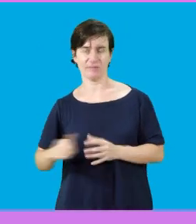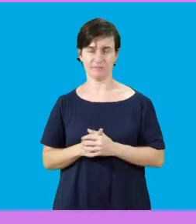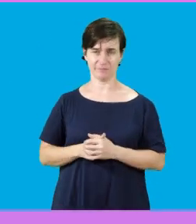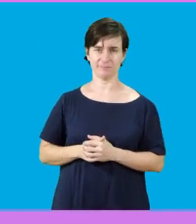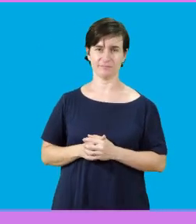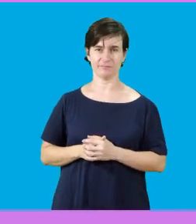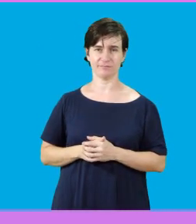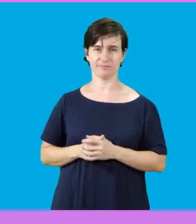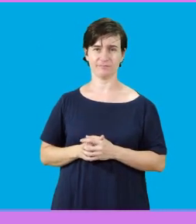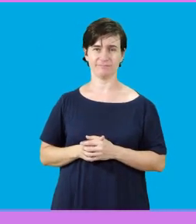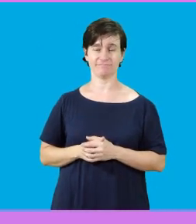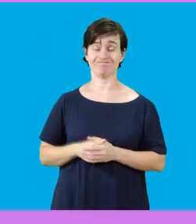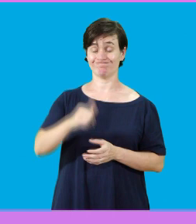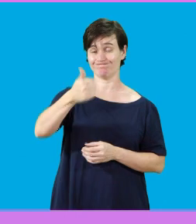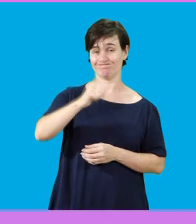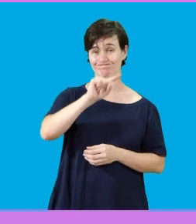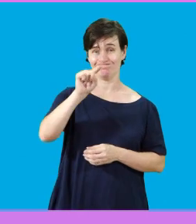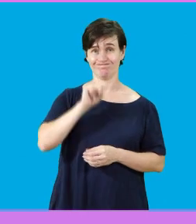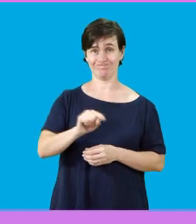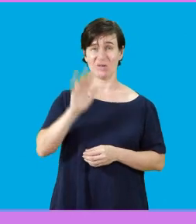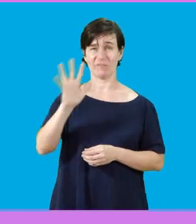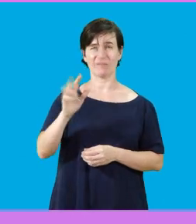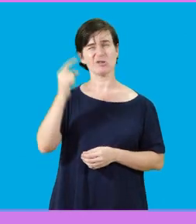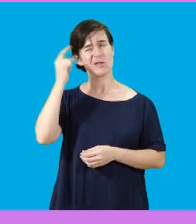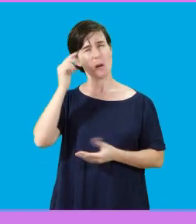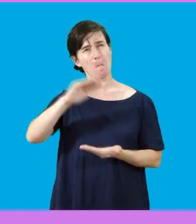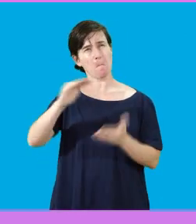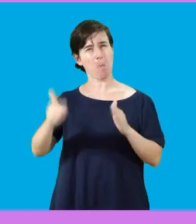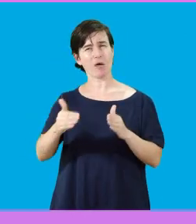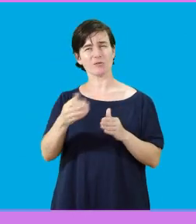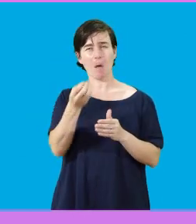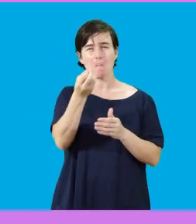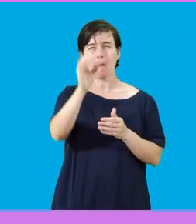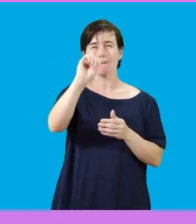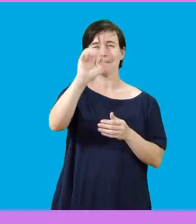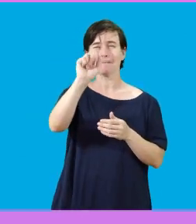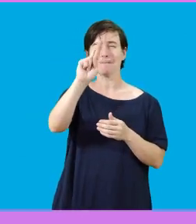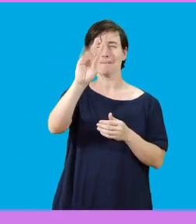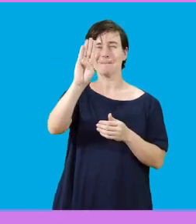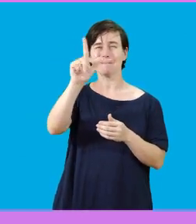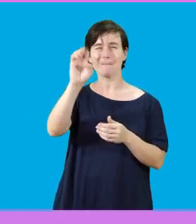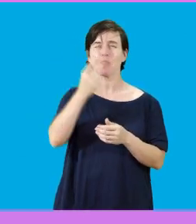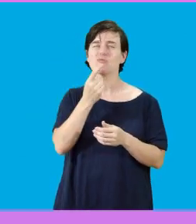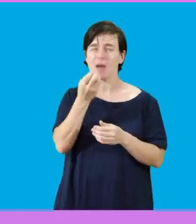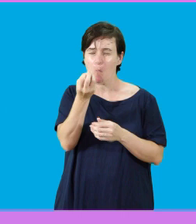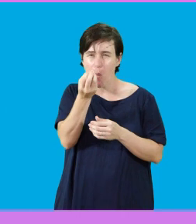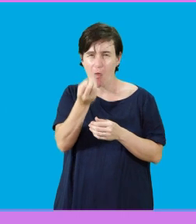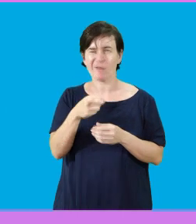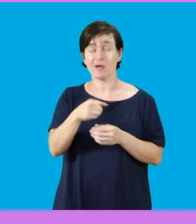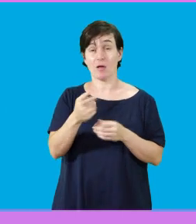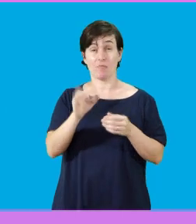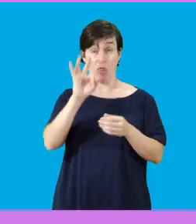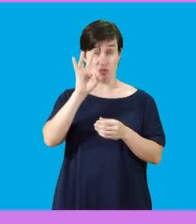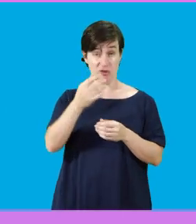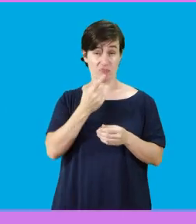into 10. Question 5, consider a box of marble that contains 3 red marbles. We've got